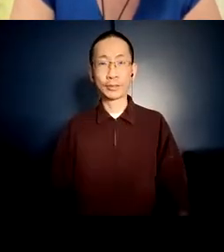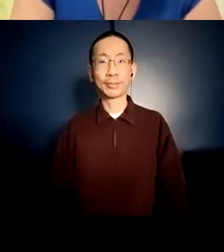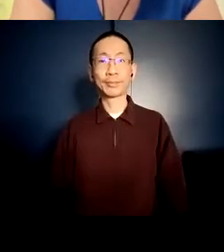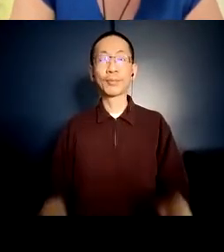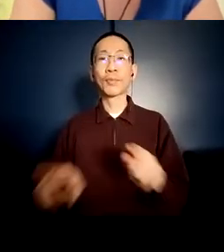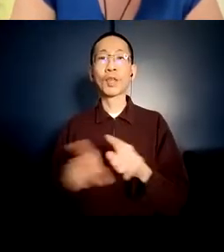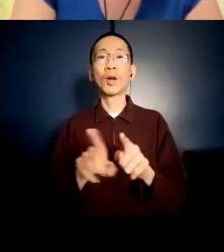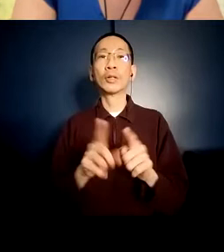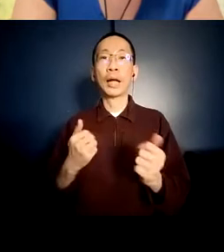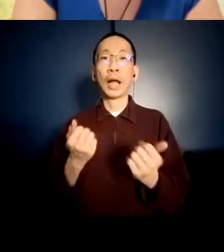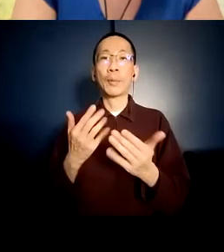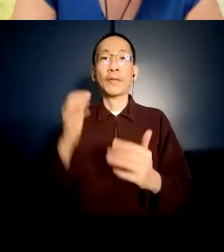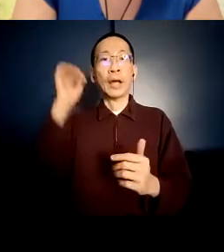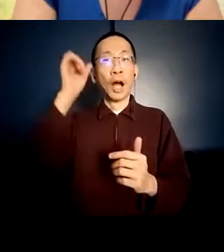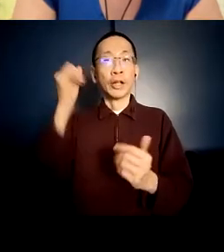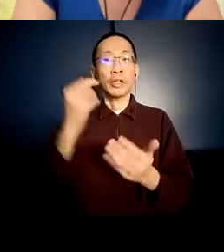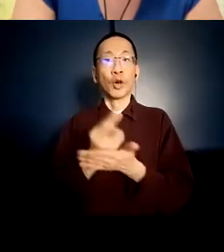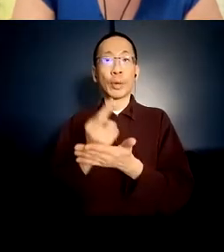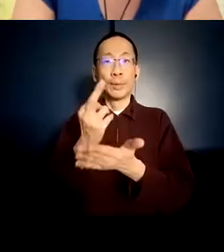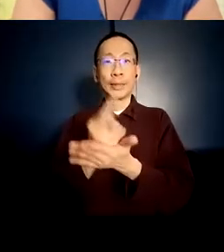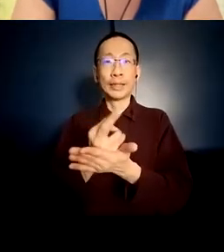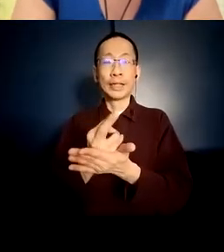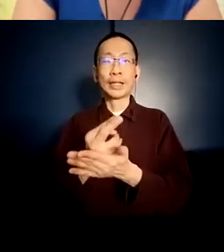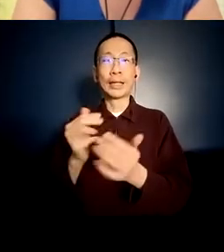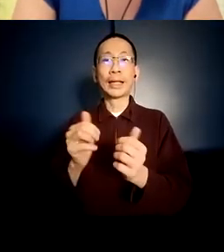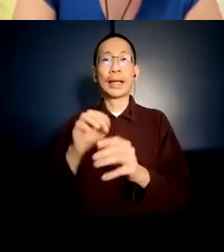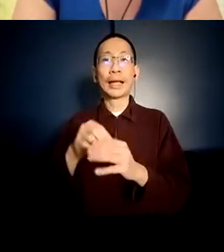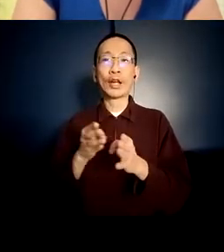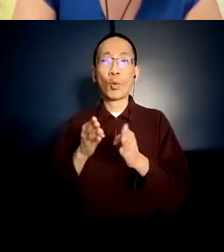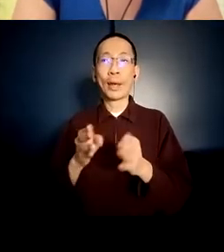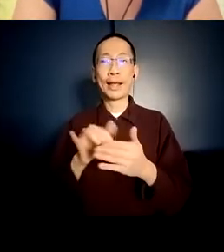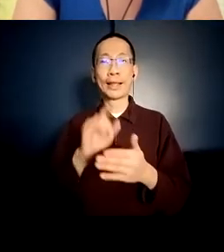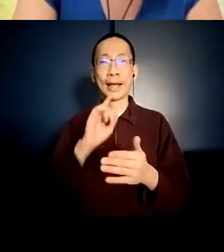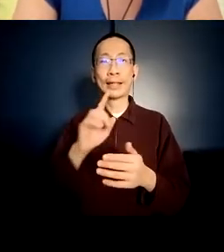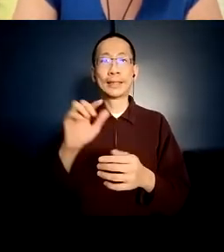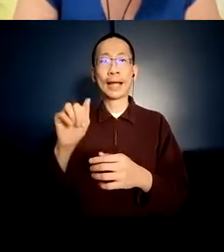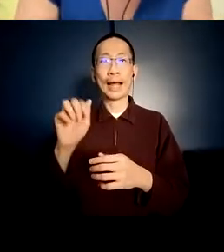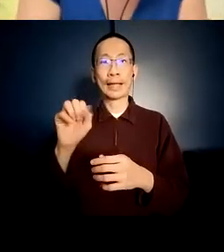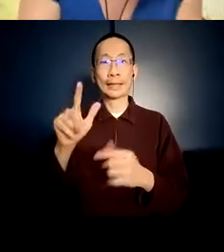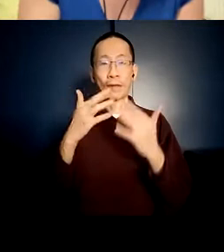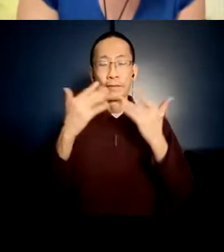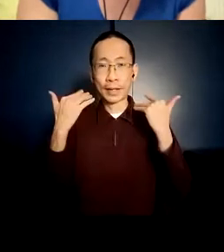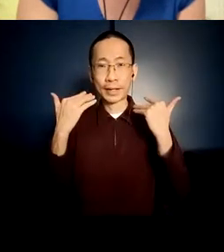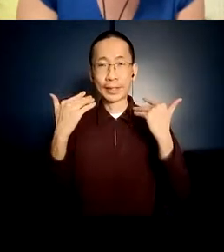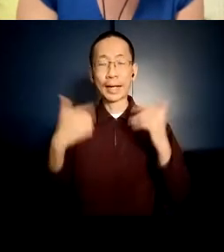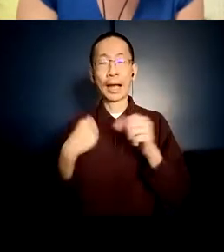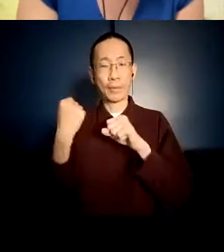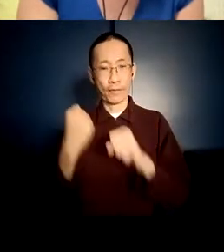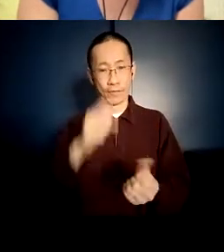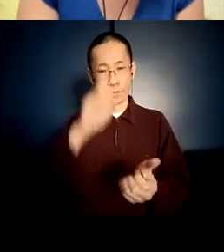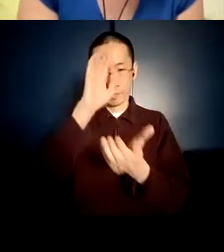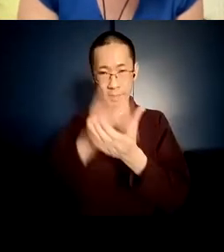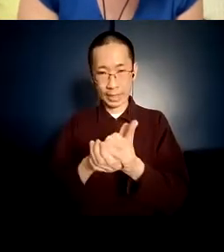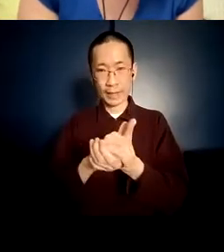also provide auditory rehabilitation in a way that is ASL friendly. I'm a firm believer that